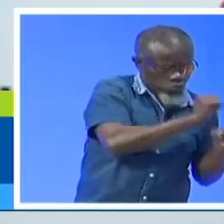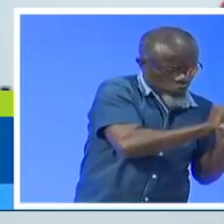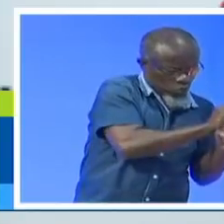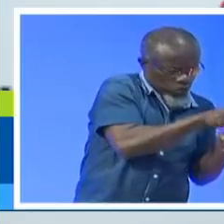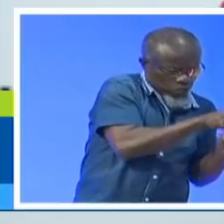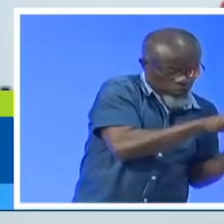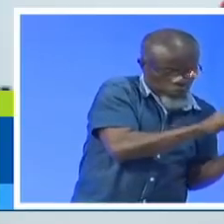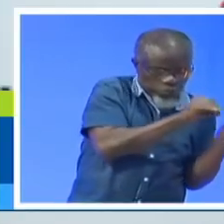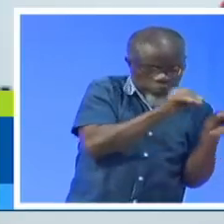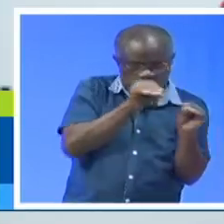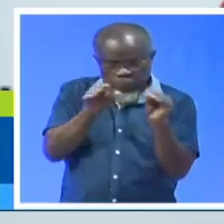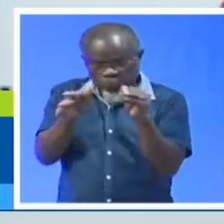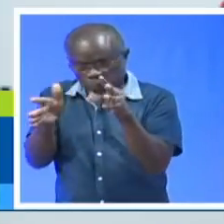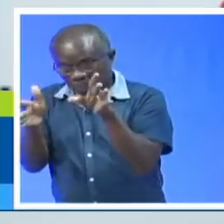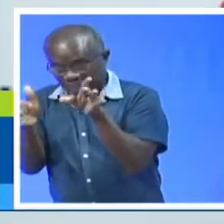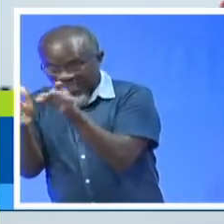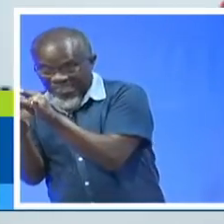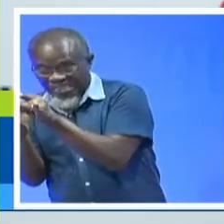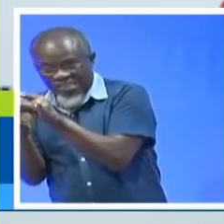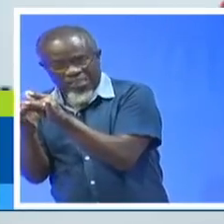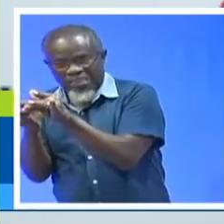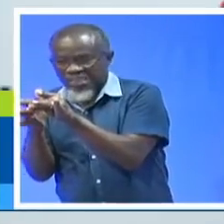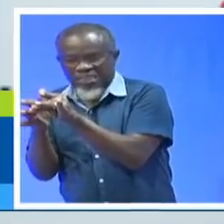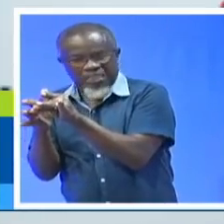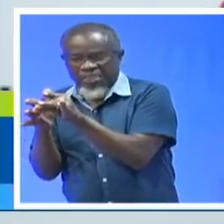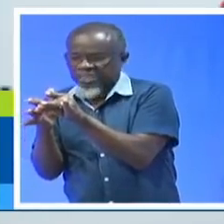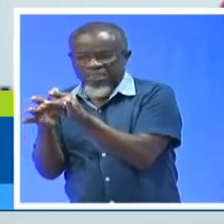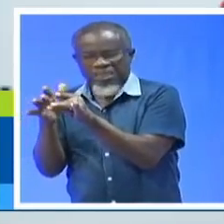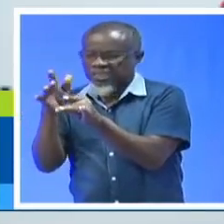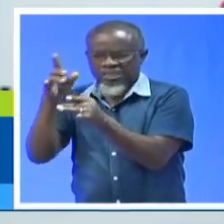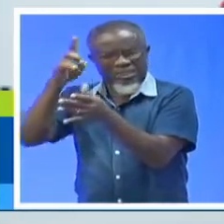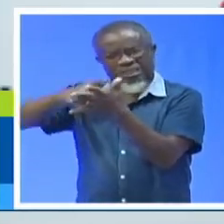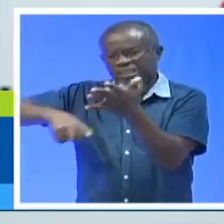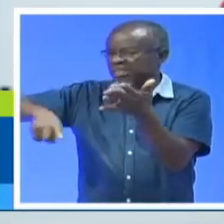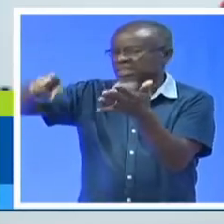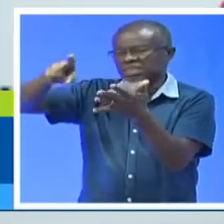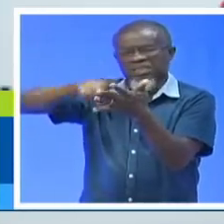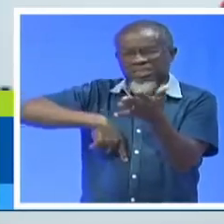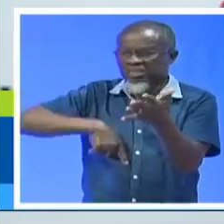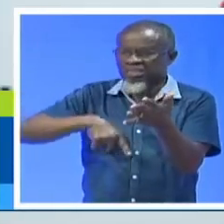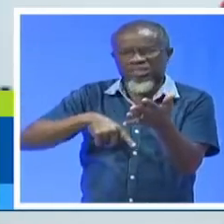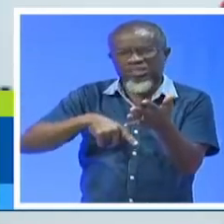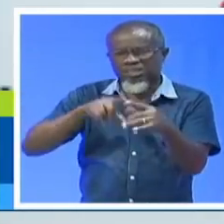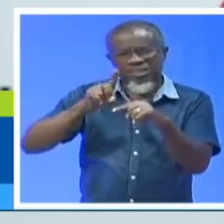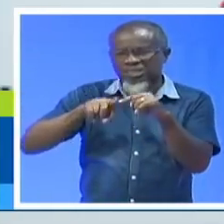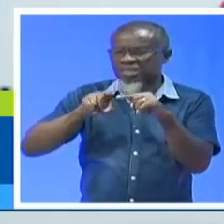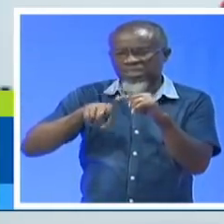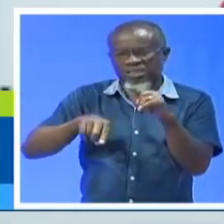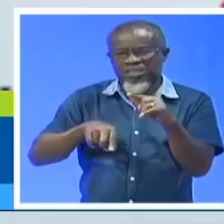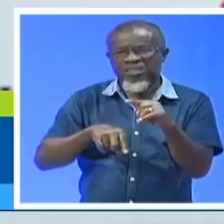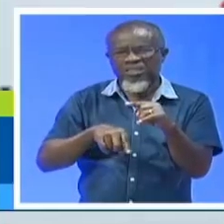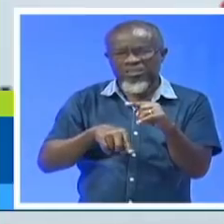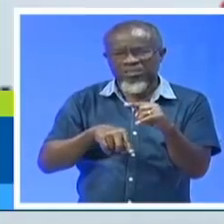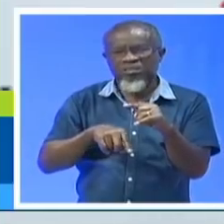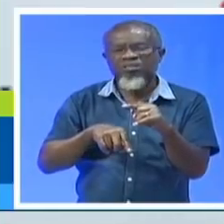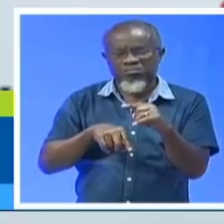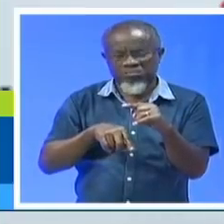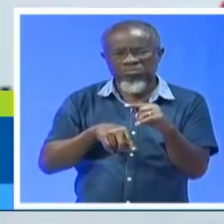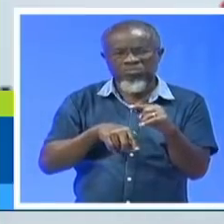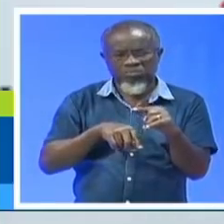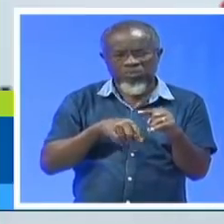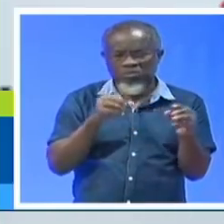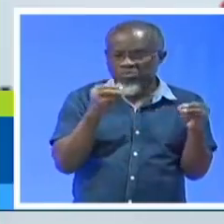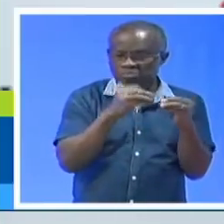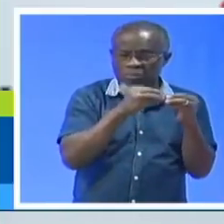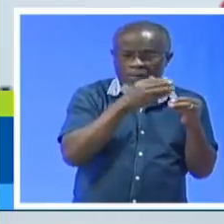almost virtually eliminated because our doctors are about 95 to 98% vaccinated, and